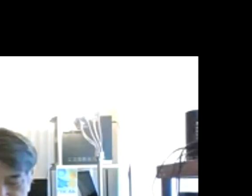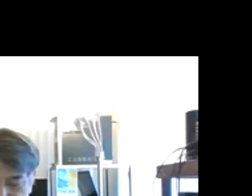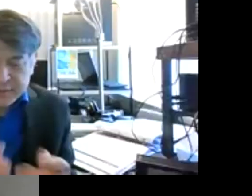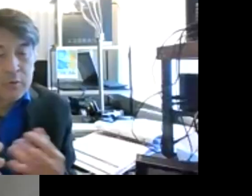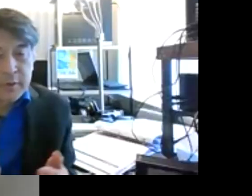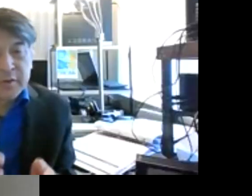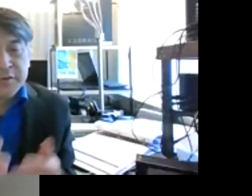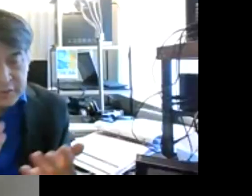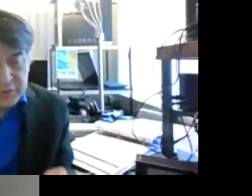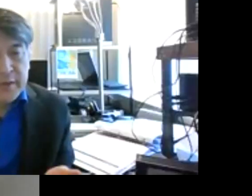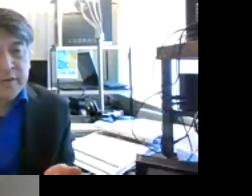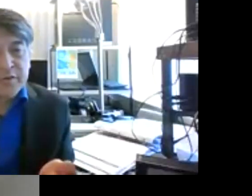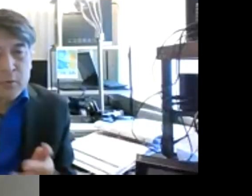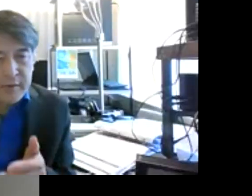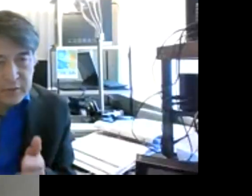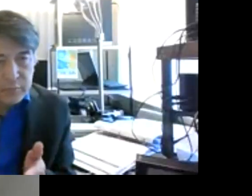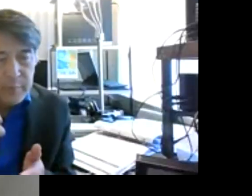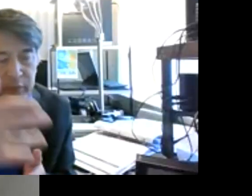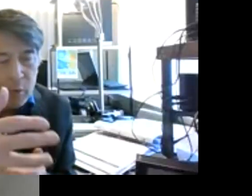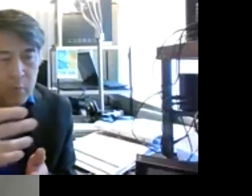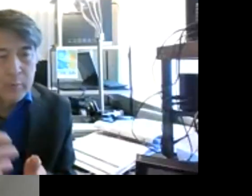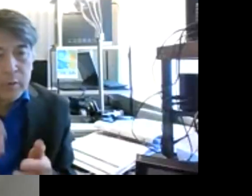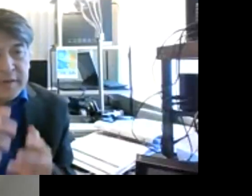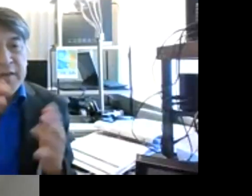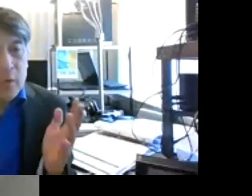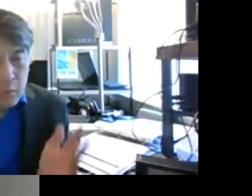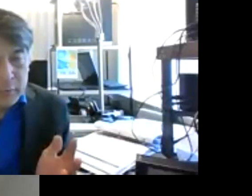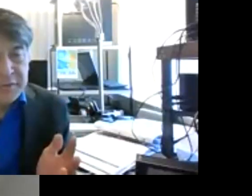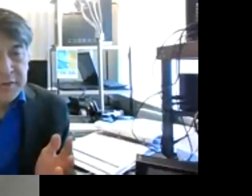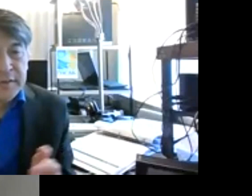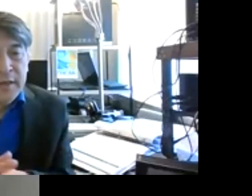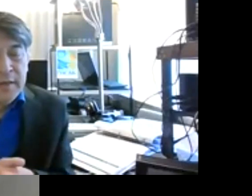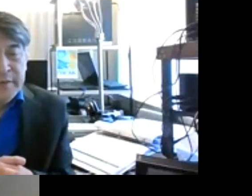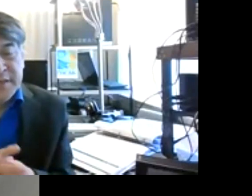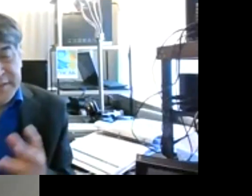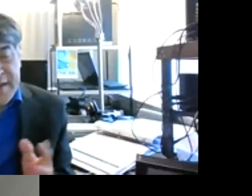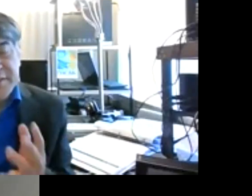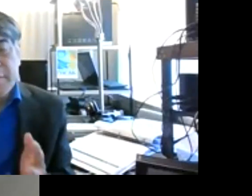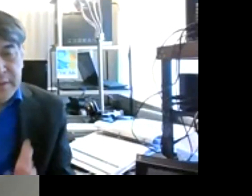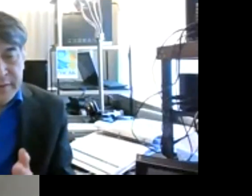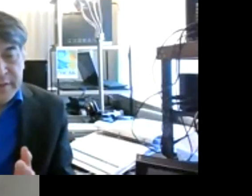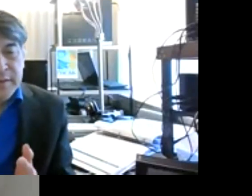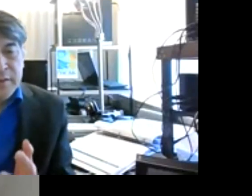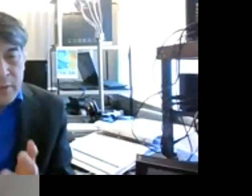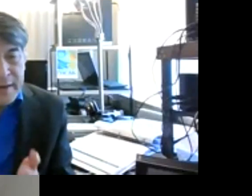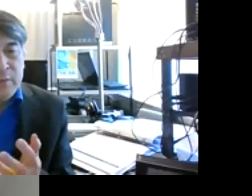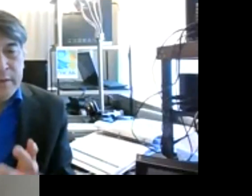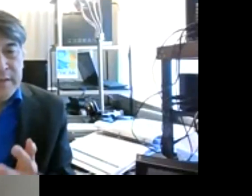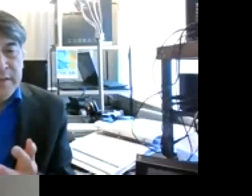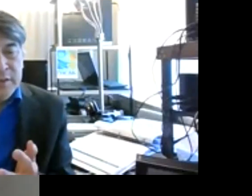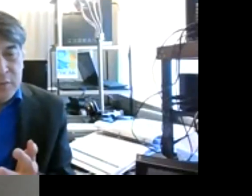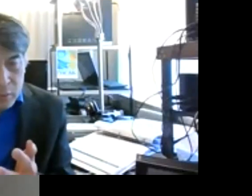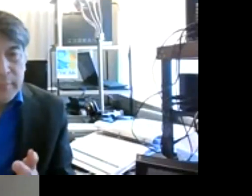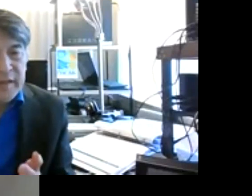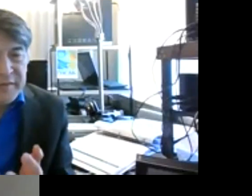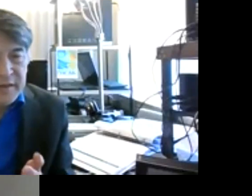that's so critical. So just want to underscore that as we move forward, we're looking at the whole person, because that is a pivot in the way that